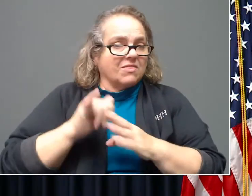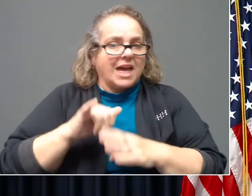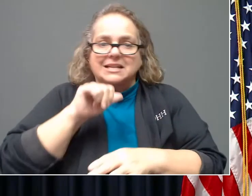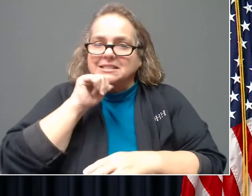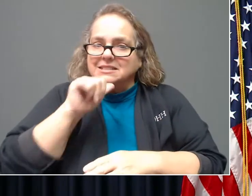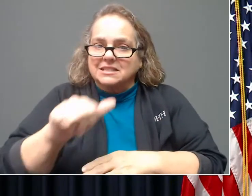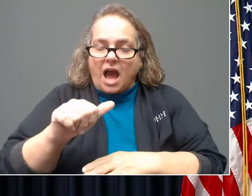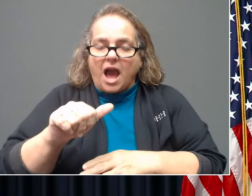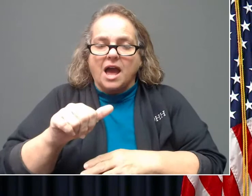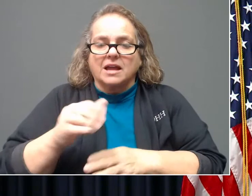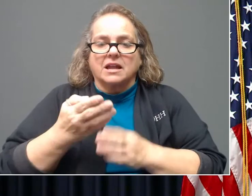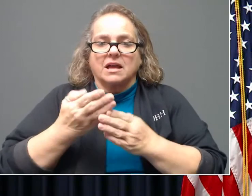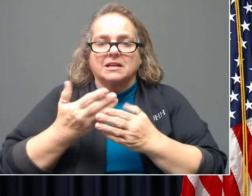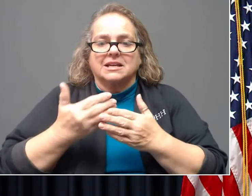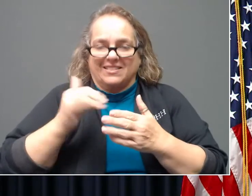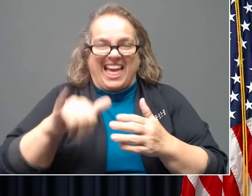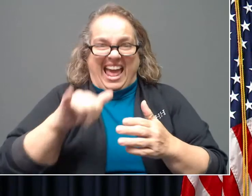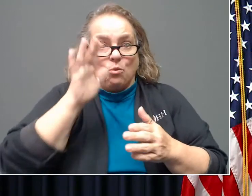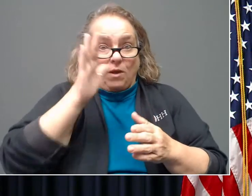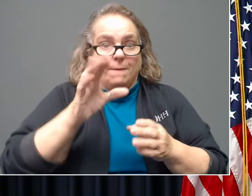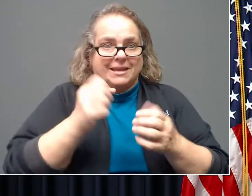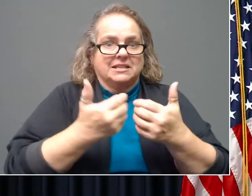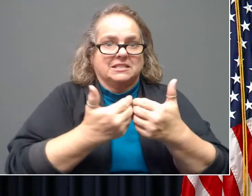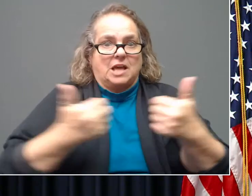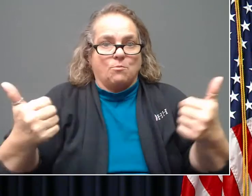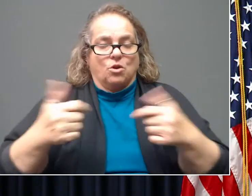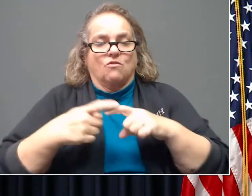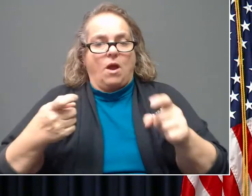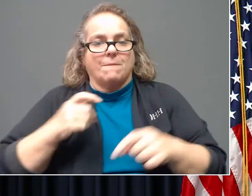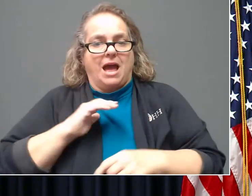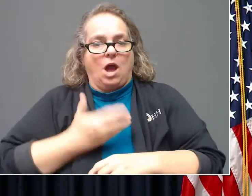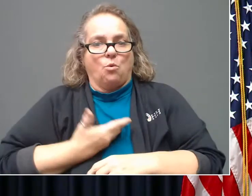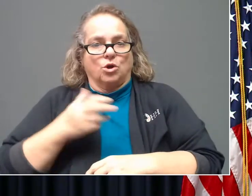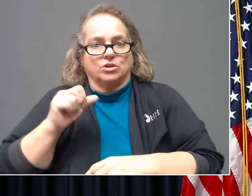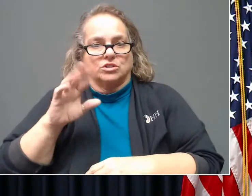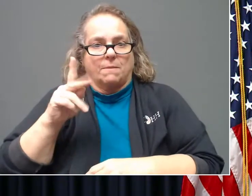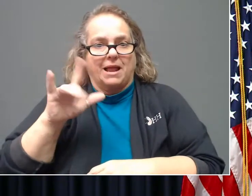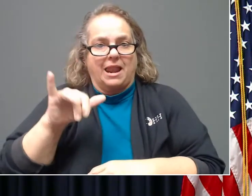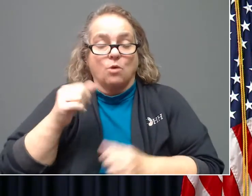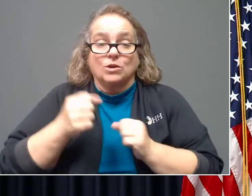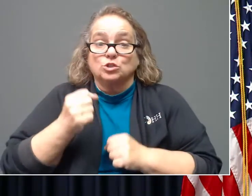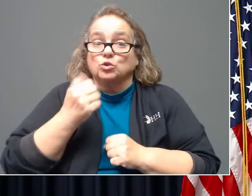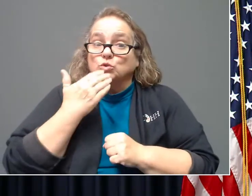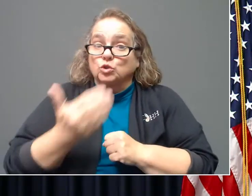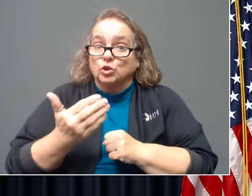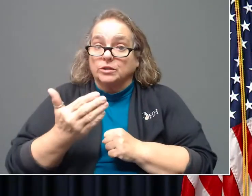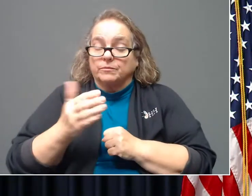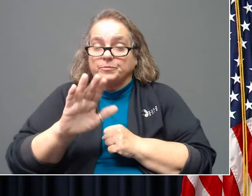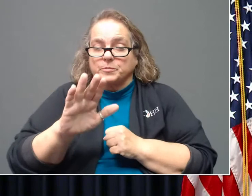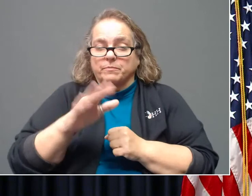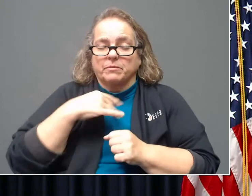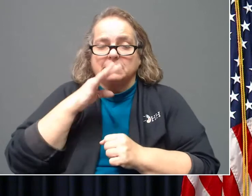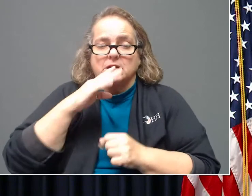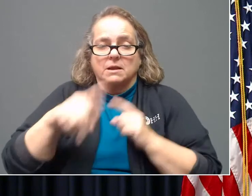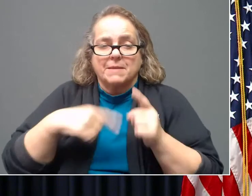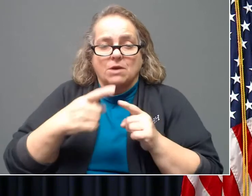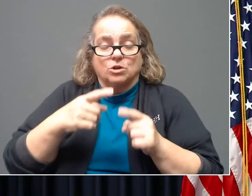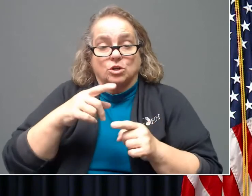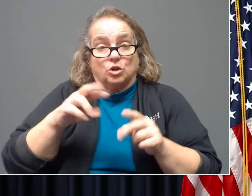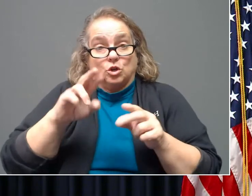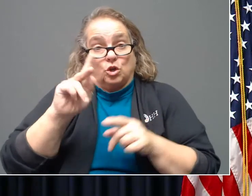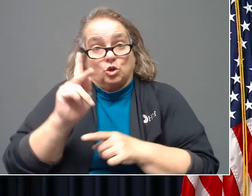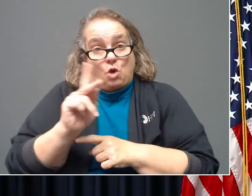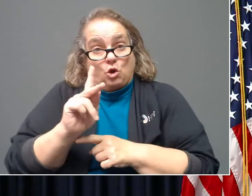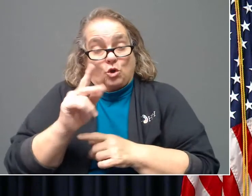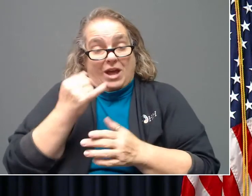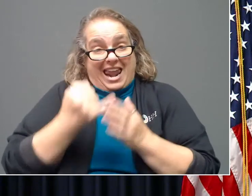in Kentucky, which would increase our supply. Let me talk about the last piece of the regional sites with Kroger. We are going to